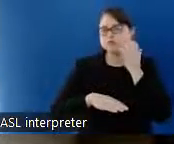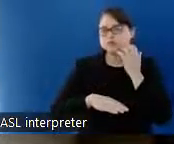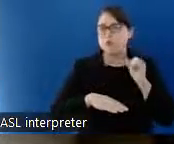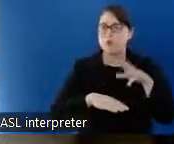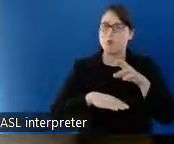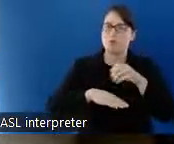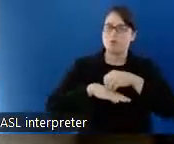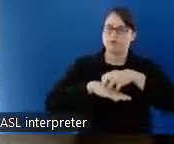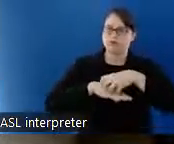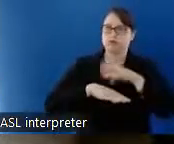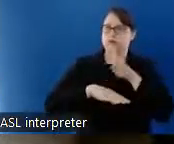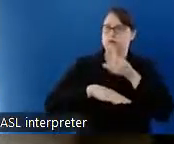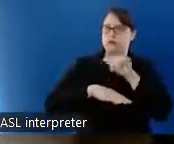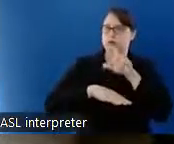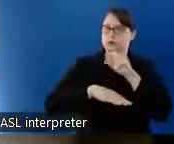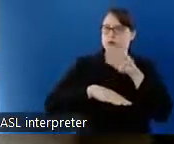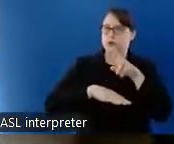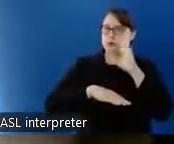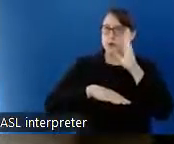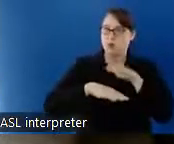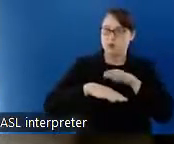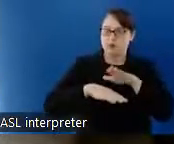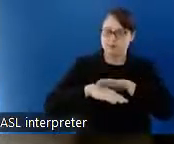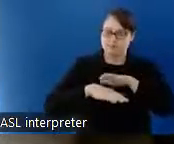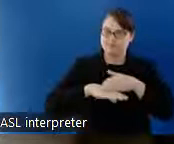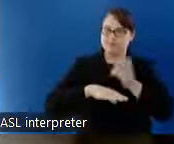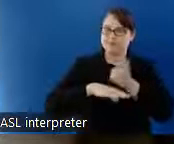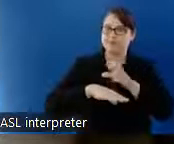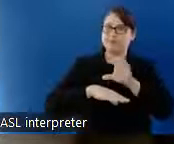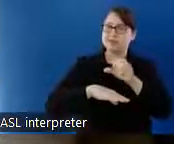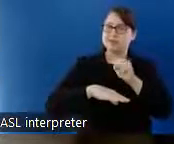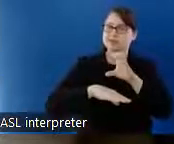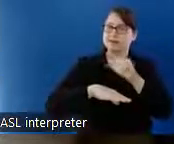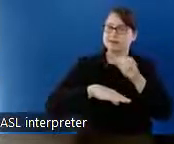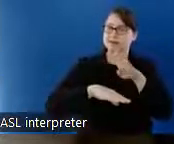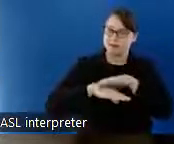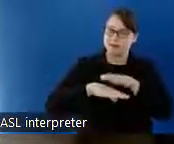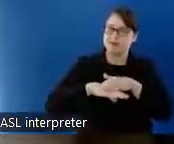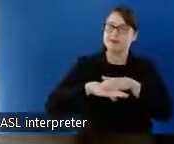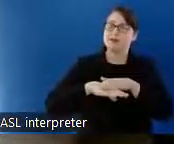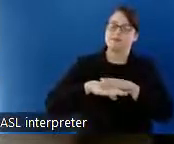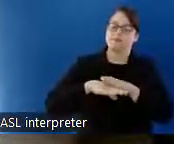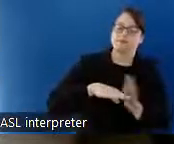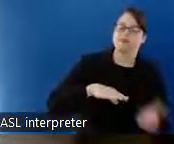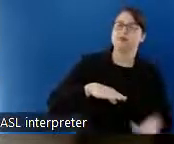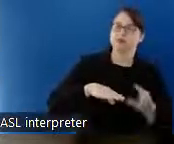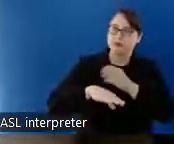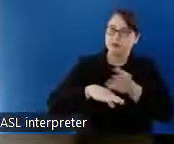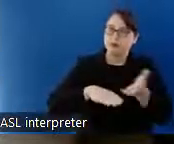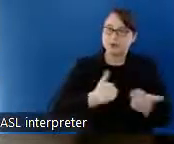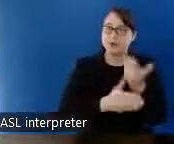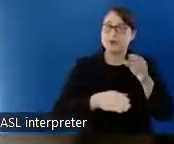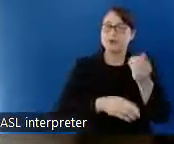scab and fall off. For some people, the rash is itchy. Some people don't feel anything. For others, it